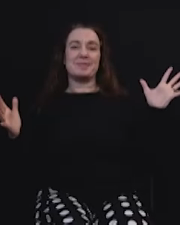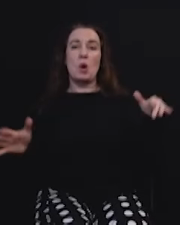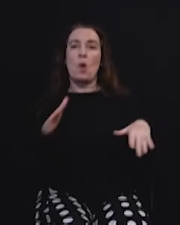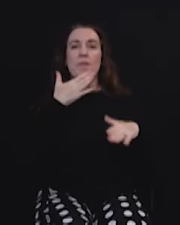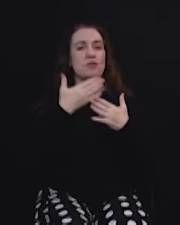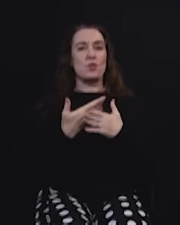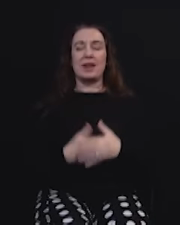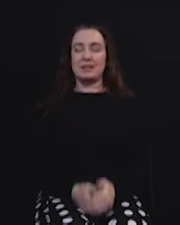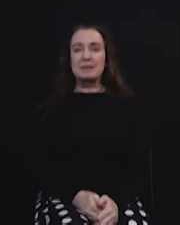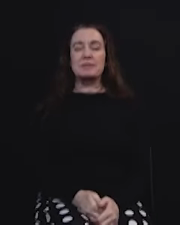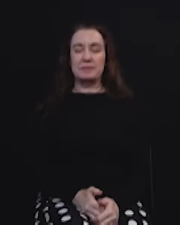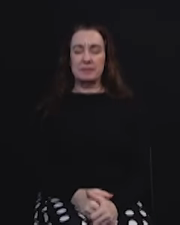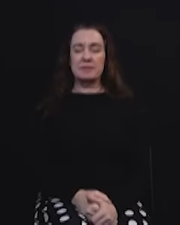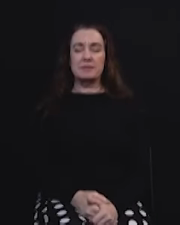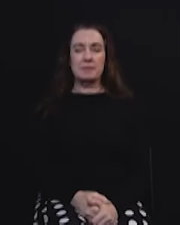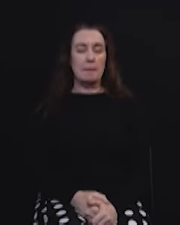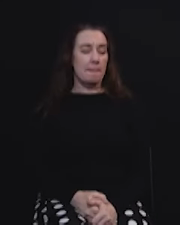great.